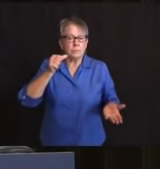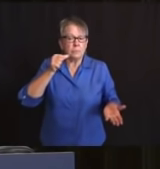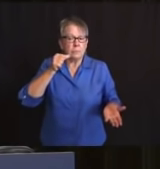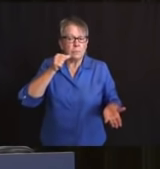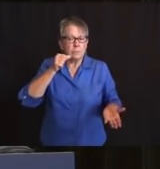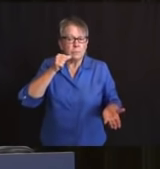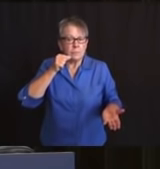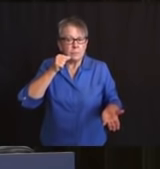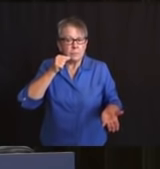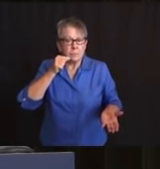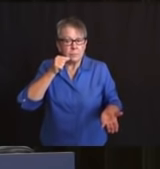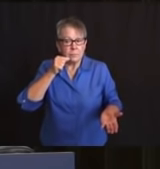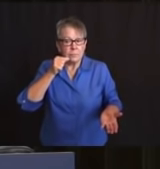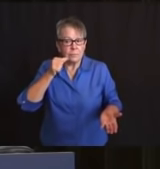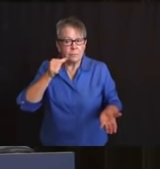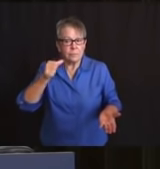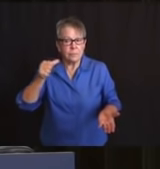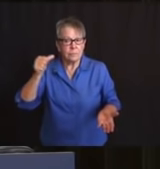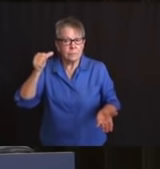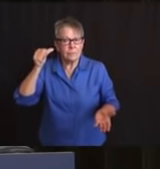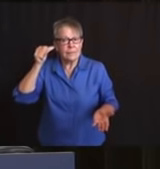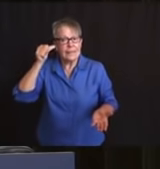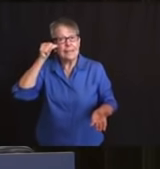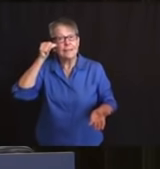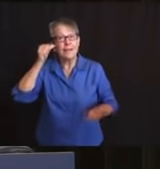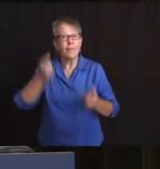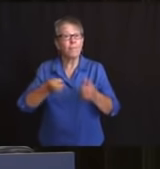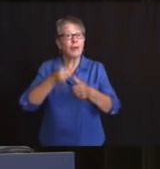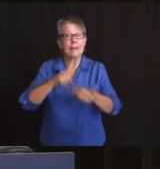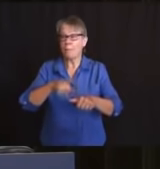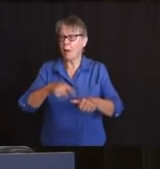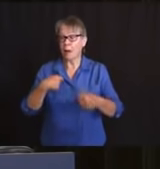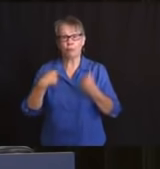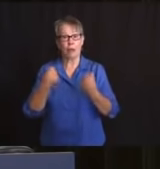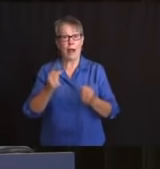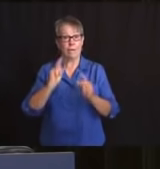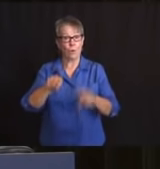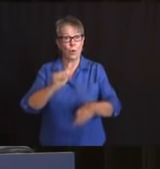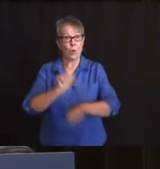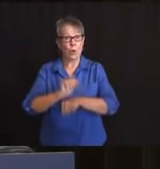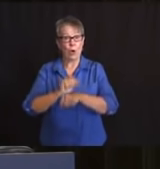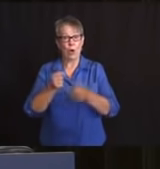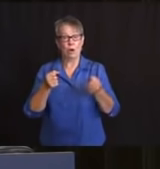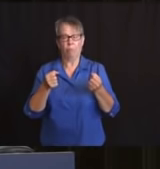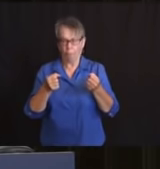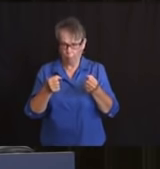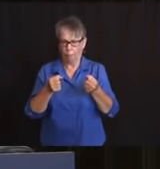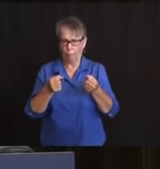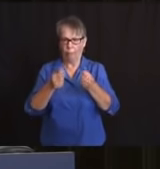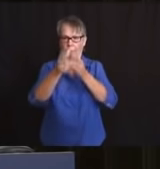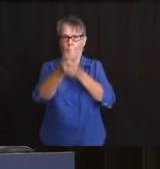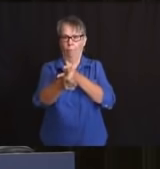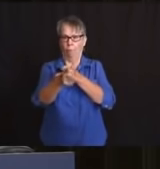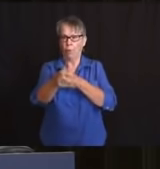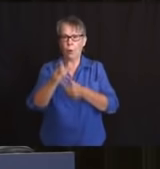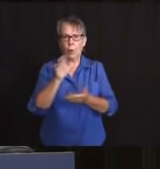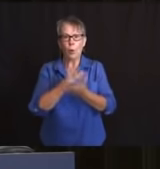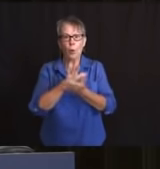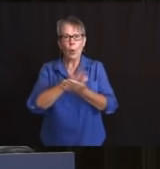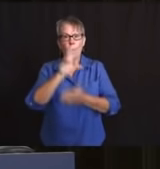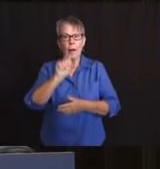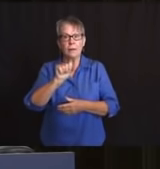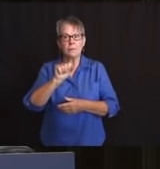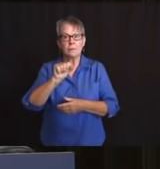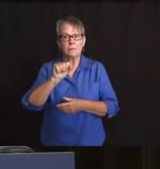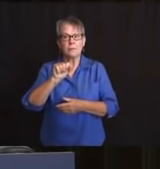remember the last time I was, and I know for most of us sometimes that comes with angst and impatience, but I took it as a good sign that we were